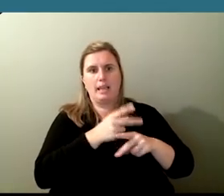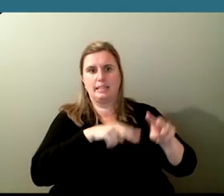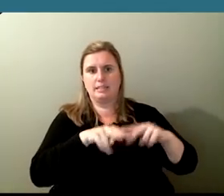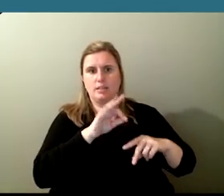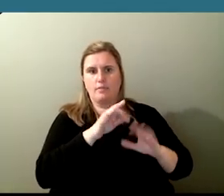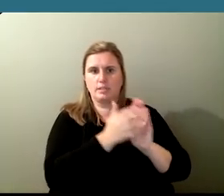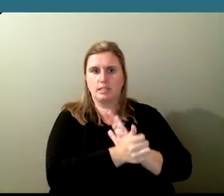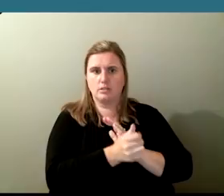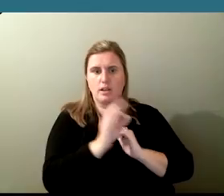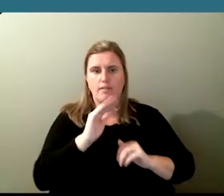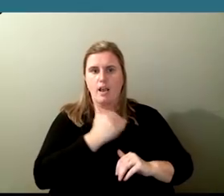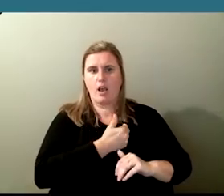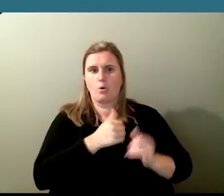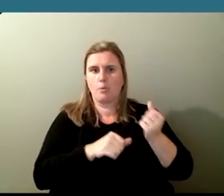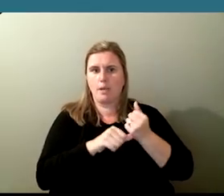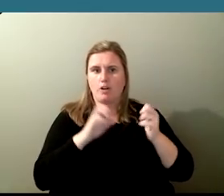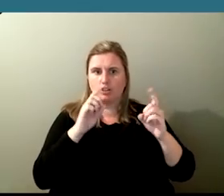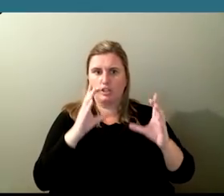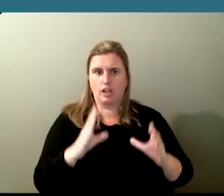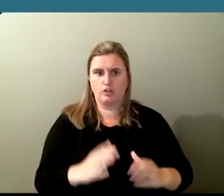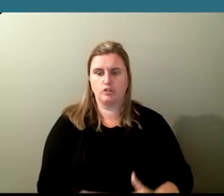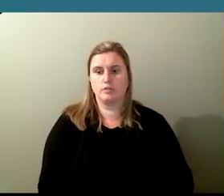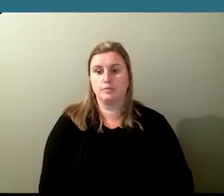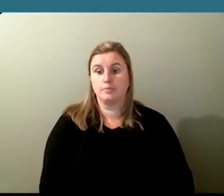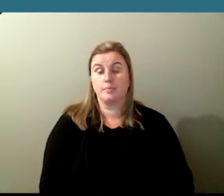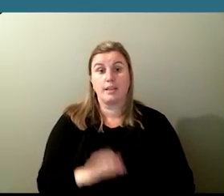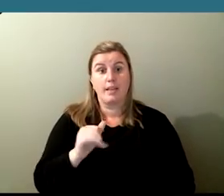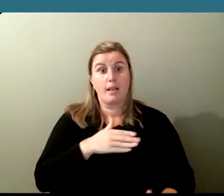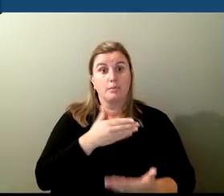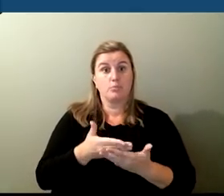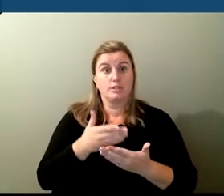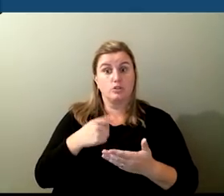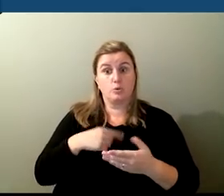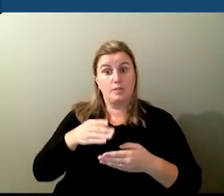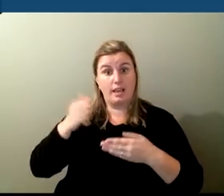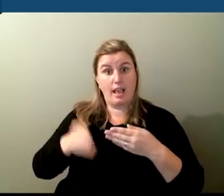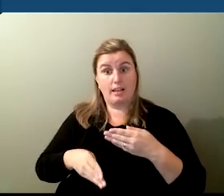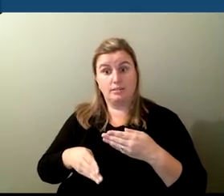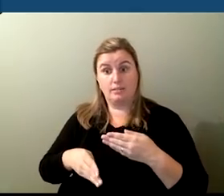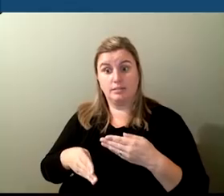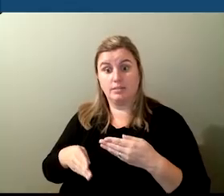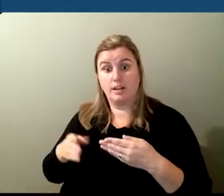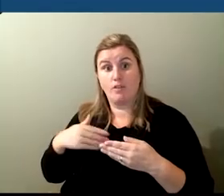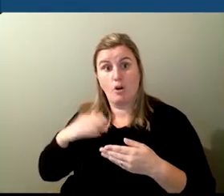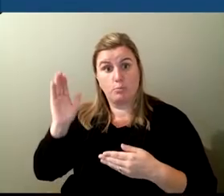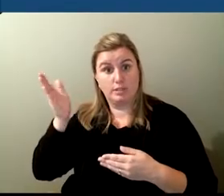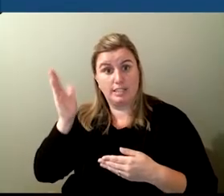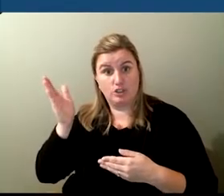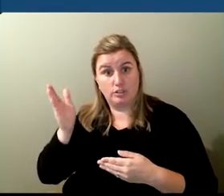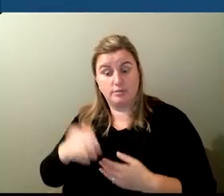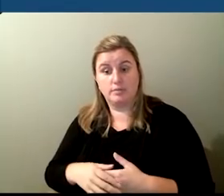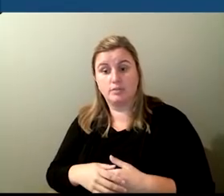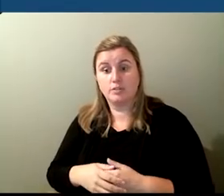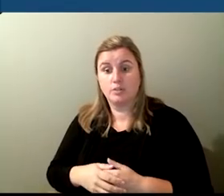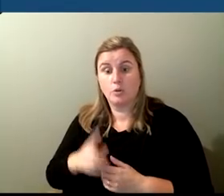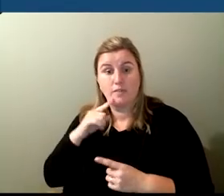of our paraeducators. So that brings us to the end of our presentation, or of